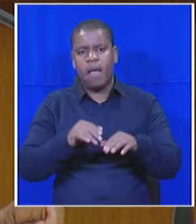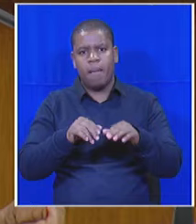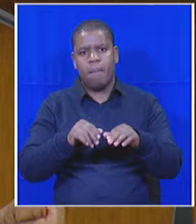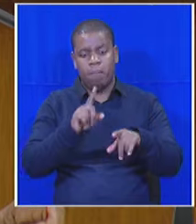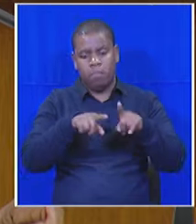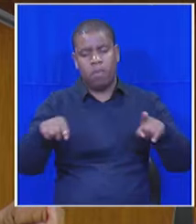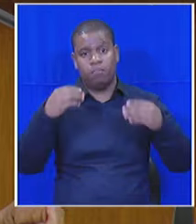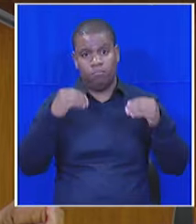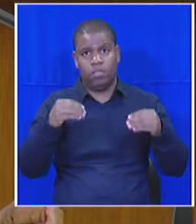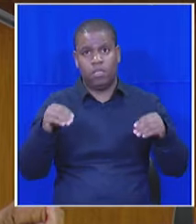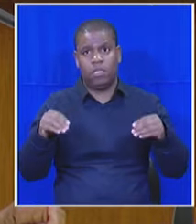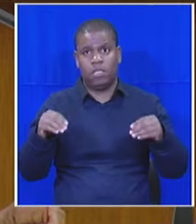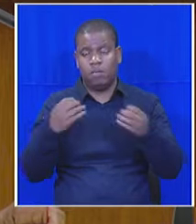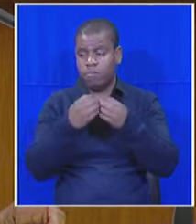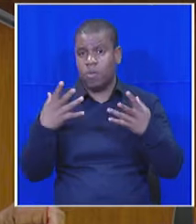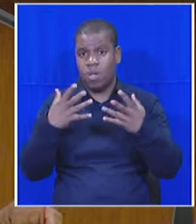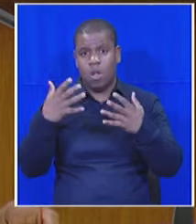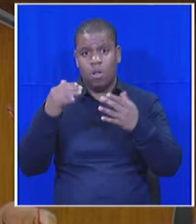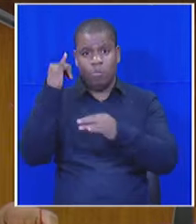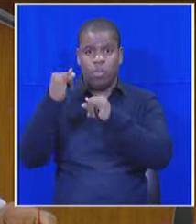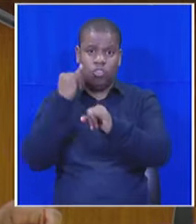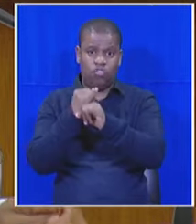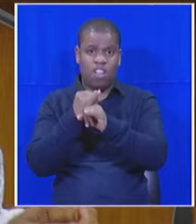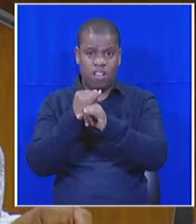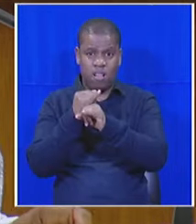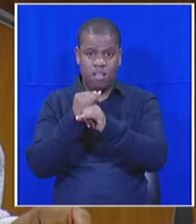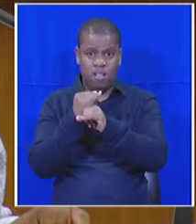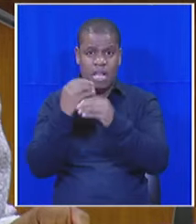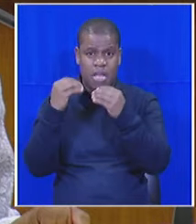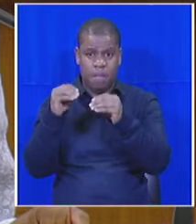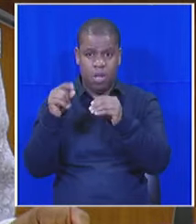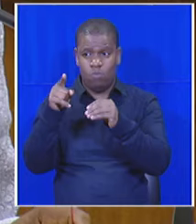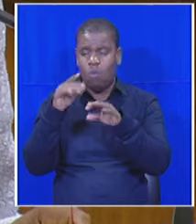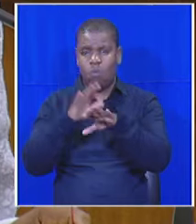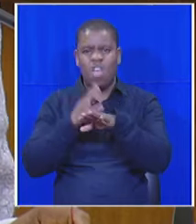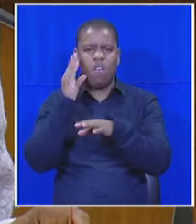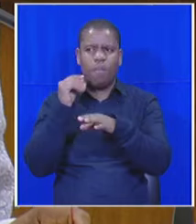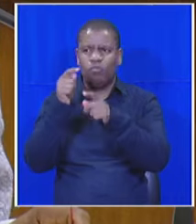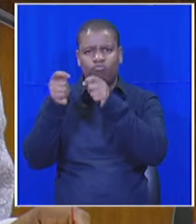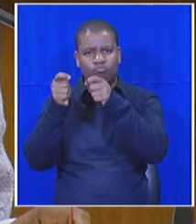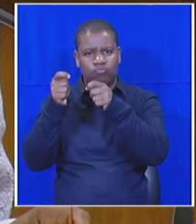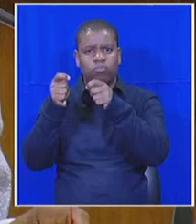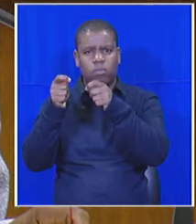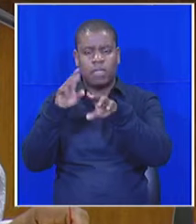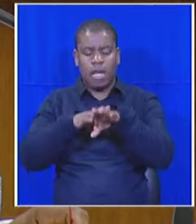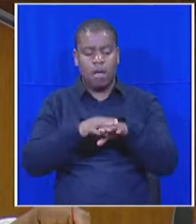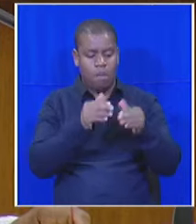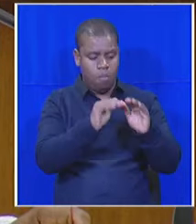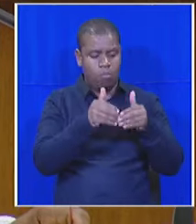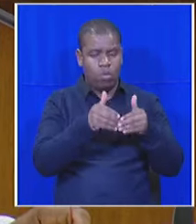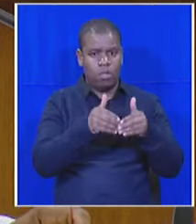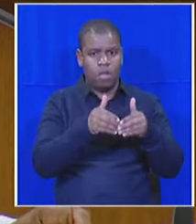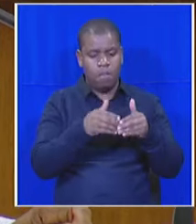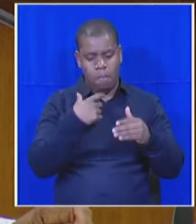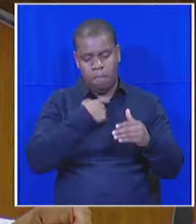multinationals, they've been very worried about the information regulator in terms of the Protection of Personal Information Act. We